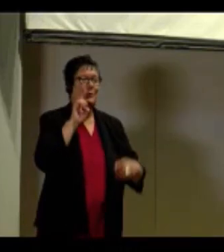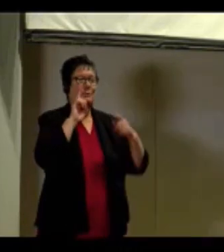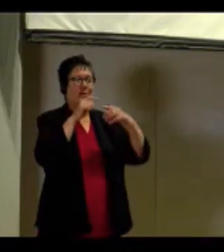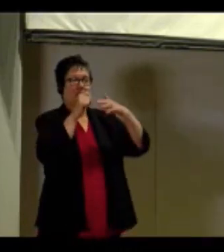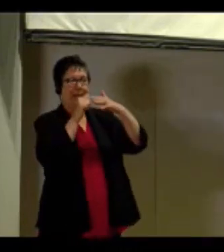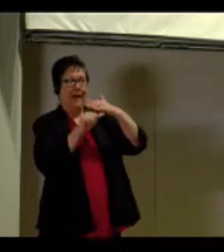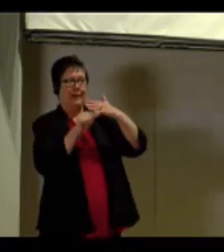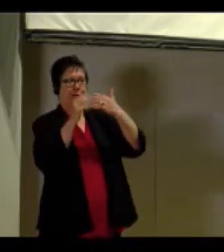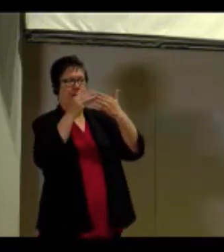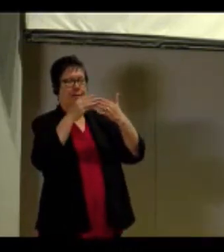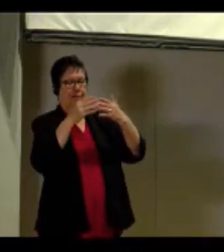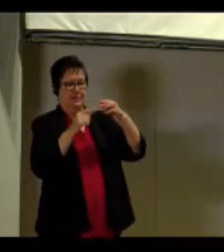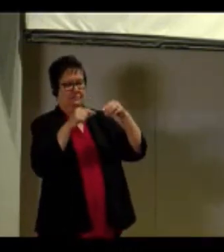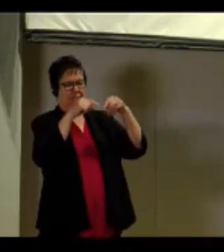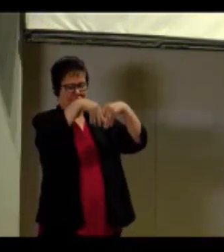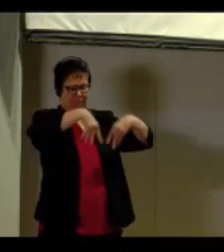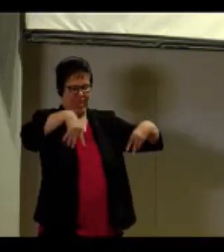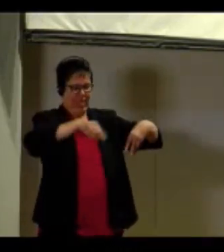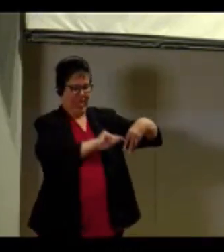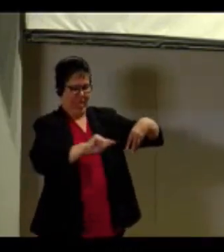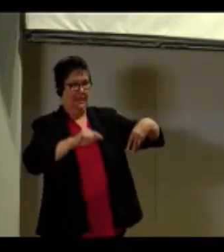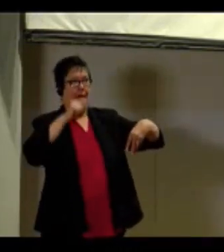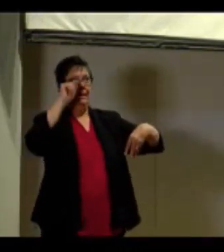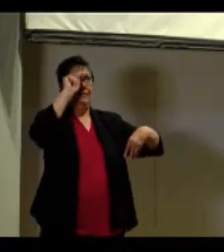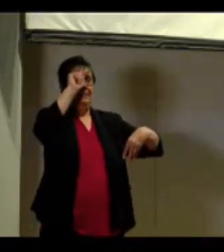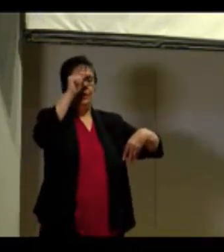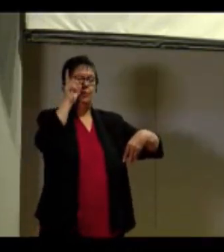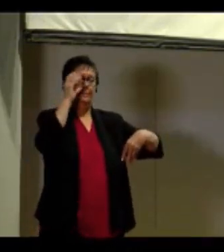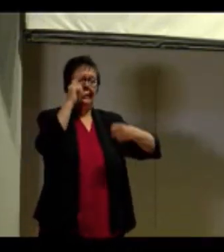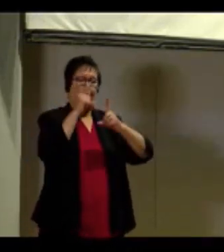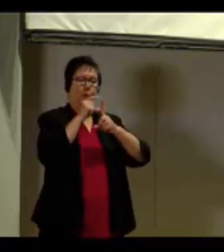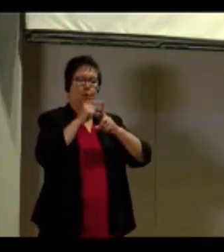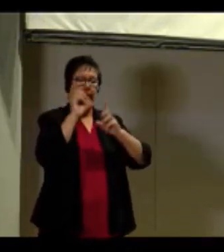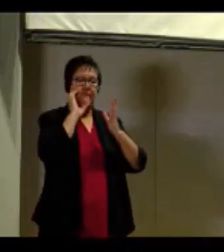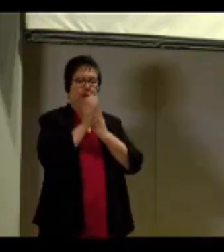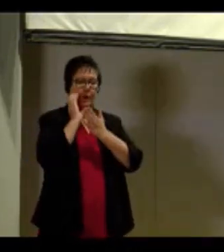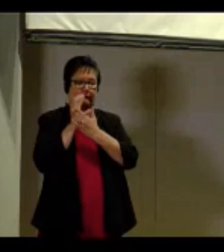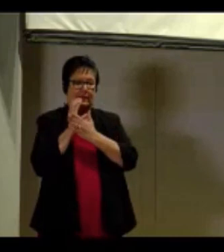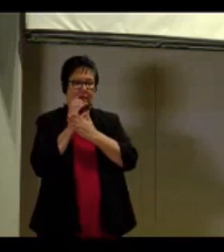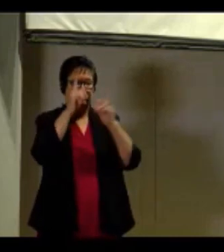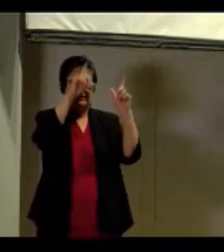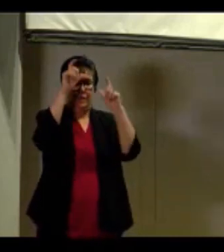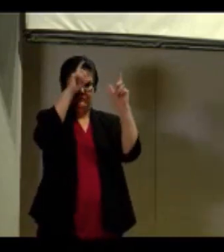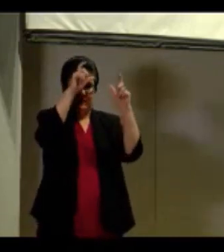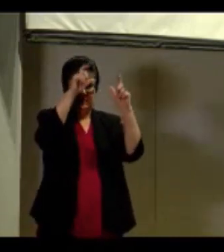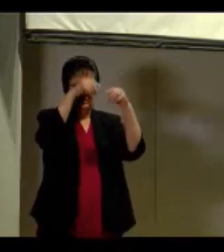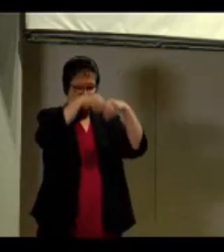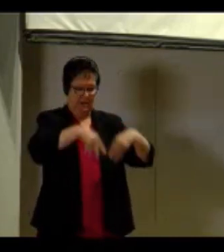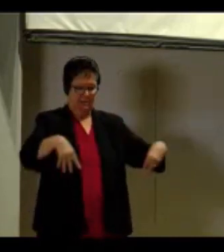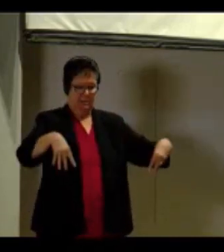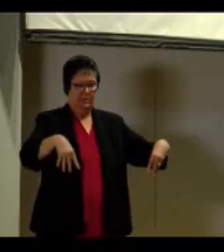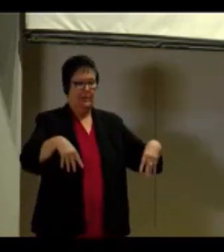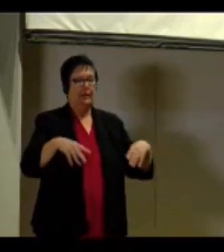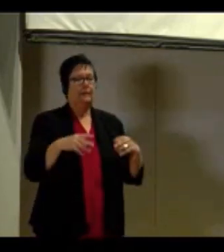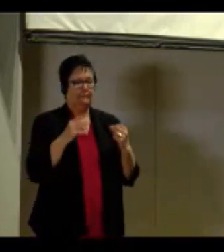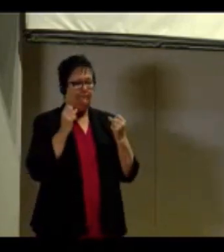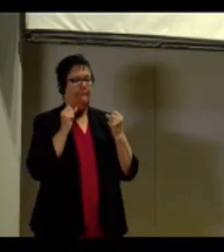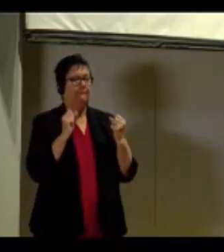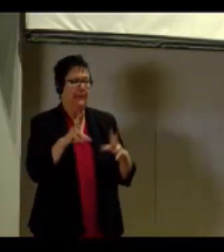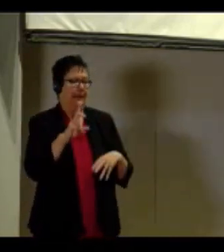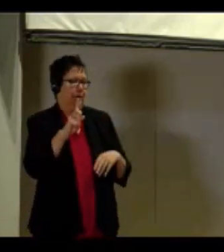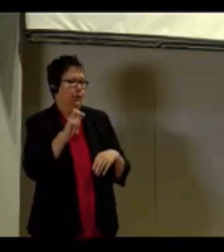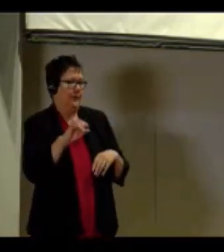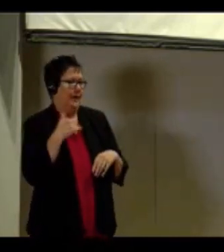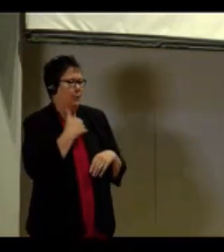think many museums do that already. We're not always so good at piping it out when we present our